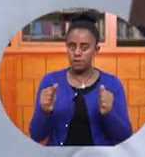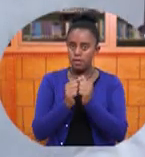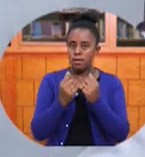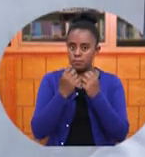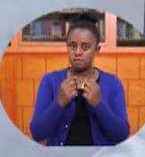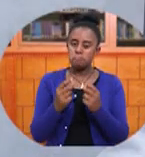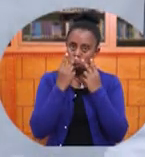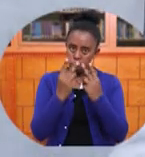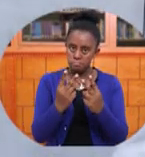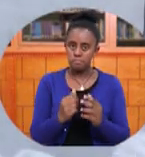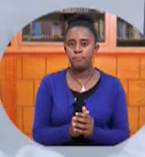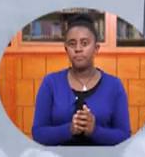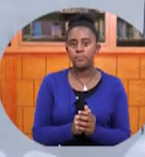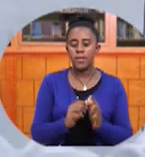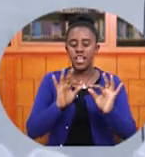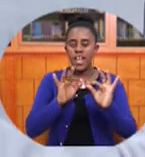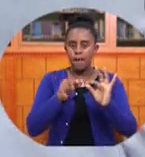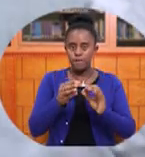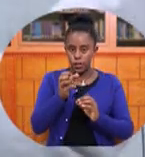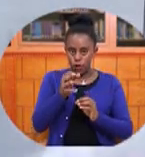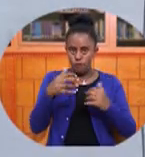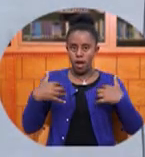of animals.